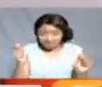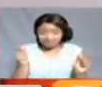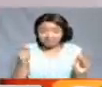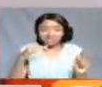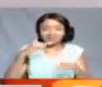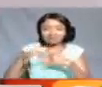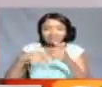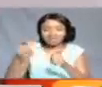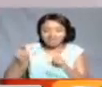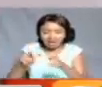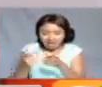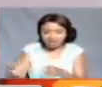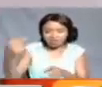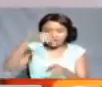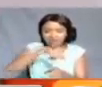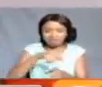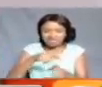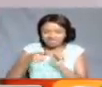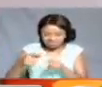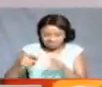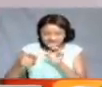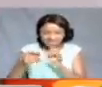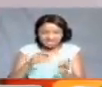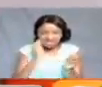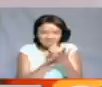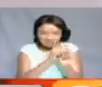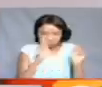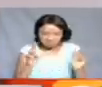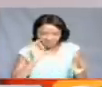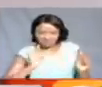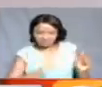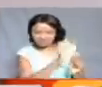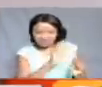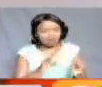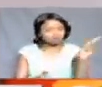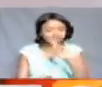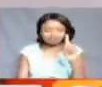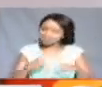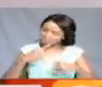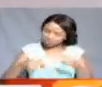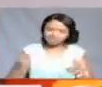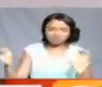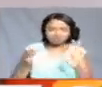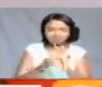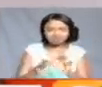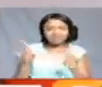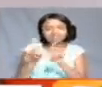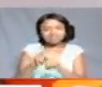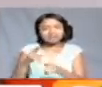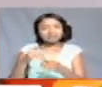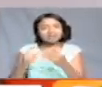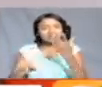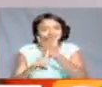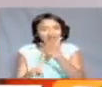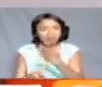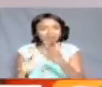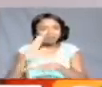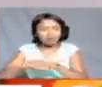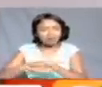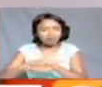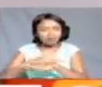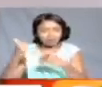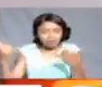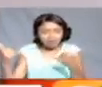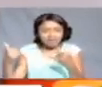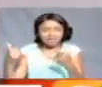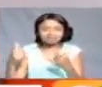After that, TV came. TV never replaced radio and newspaper. After that, the digital space came, and I don't think the digital space